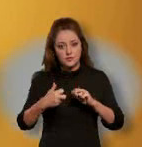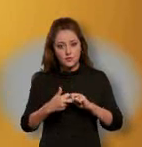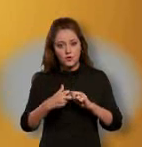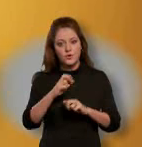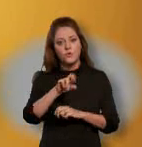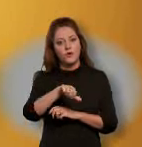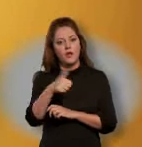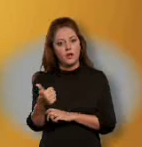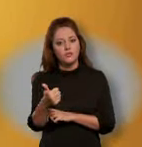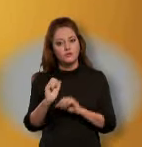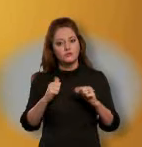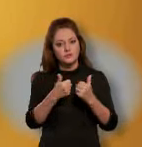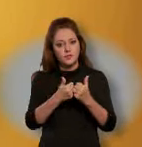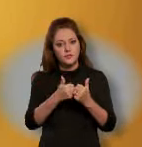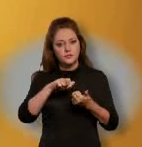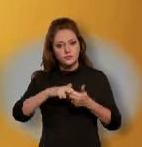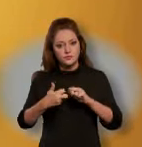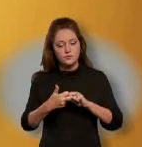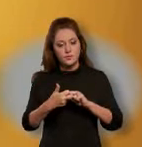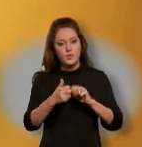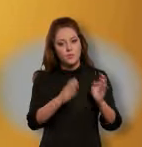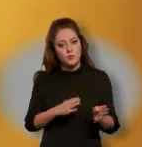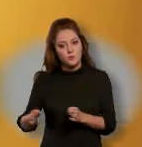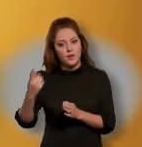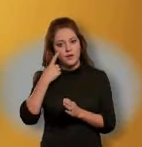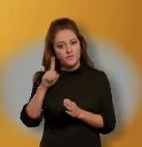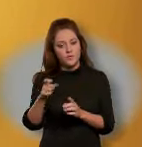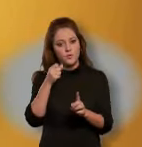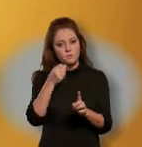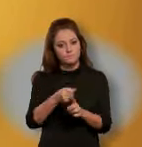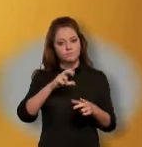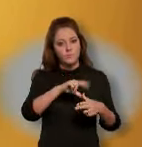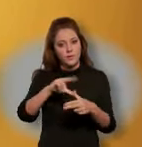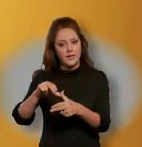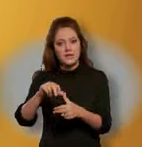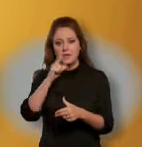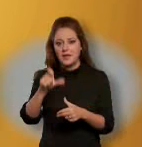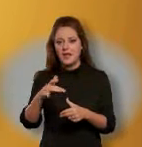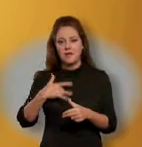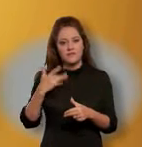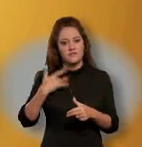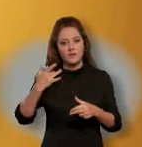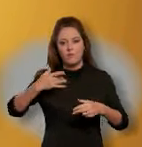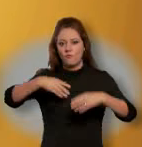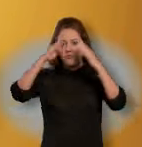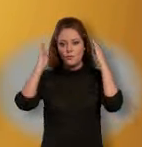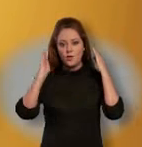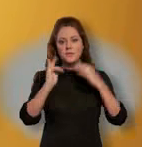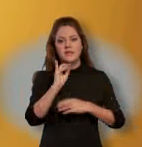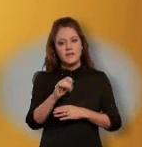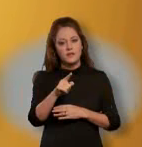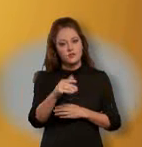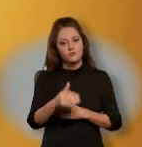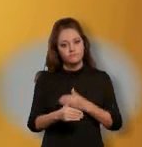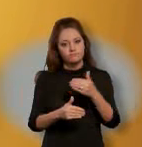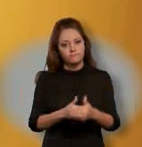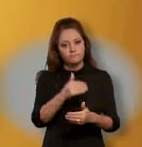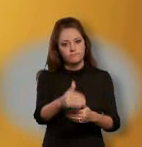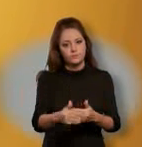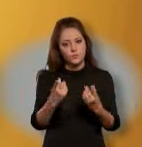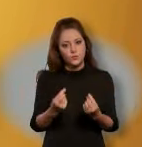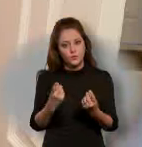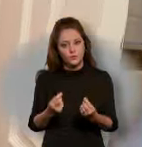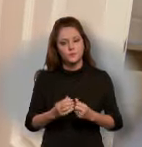disorders, or other challenges, preparing for hurricane season doesn't have to be overwhelming if you take it step by